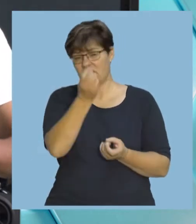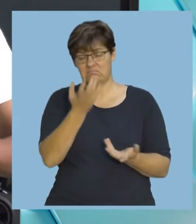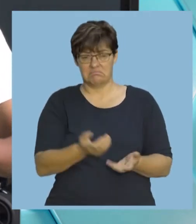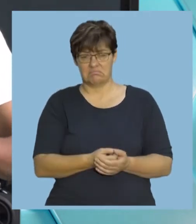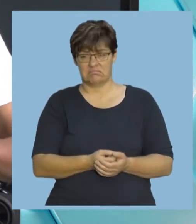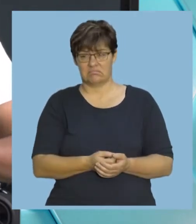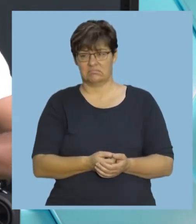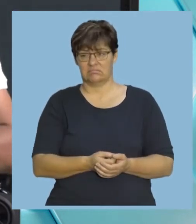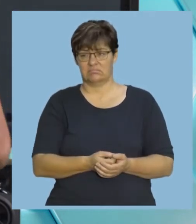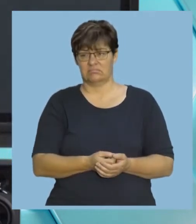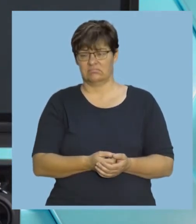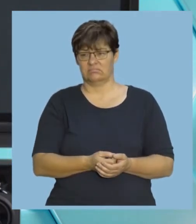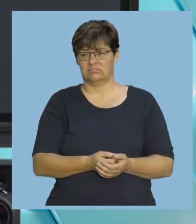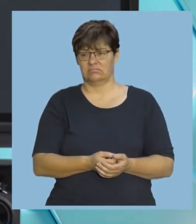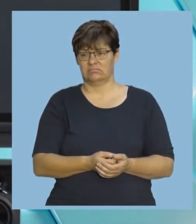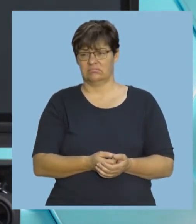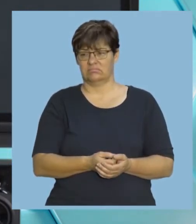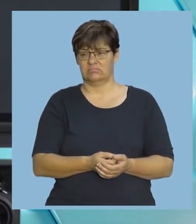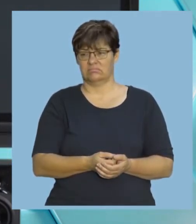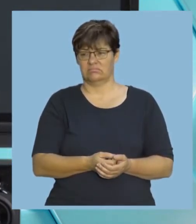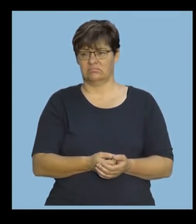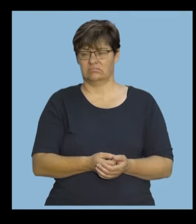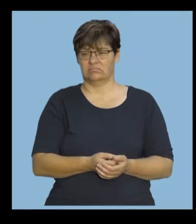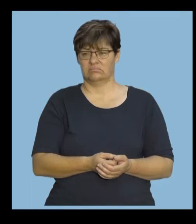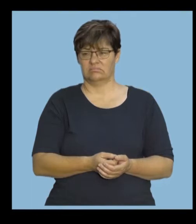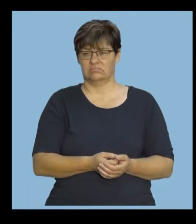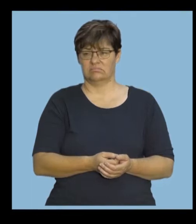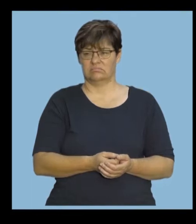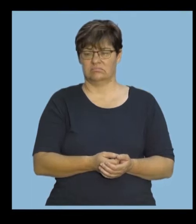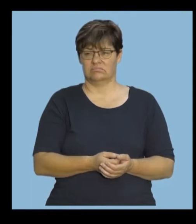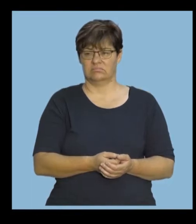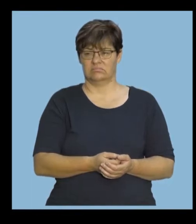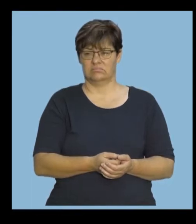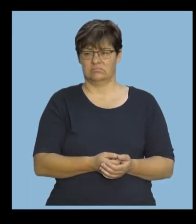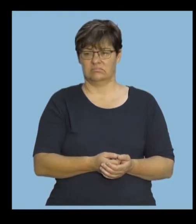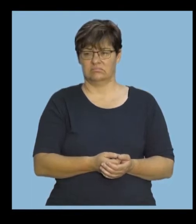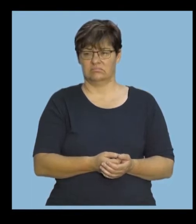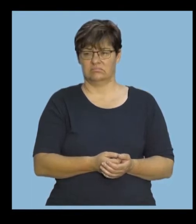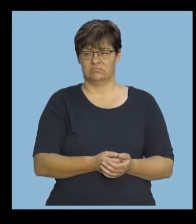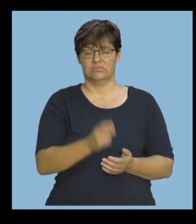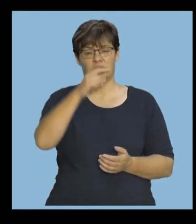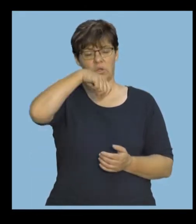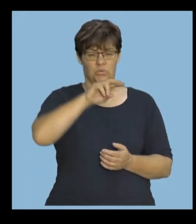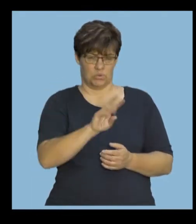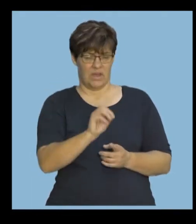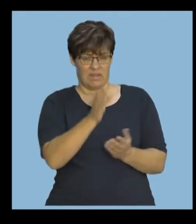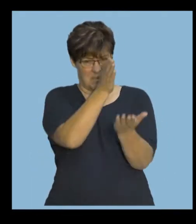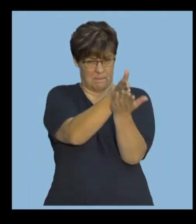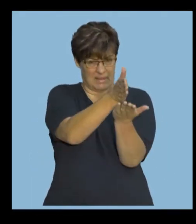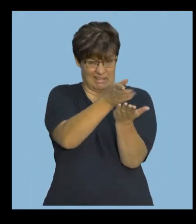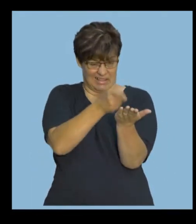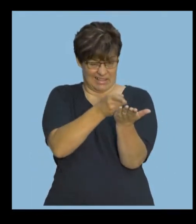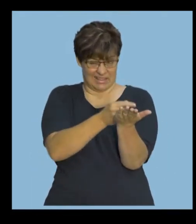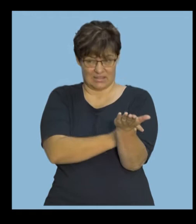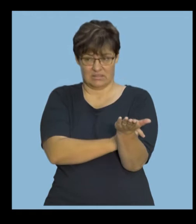data can be on, let me draw, let's say the median is here. We have median, which is there, which